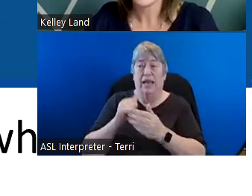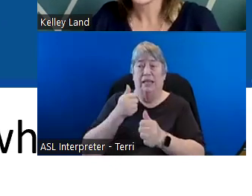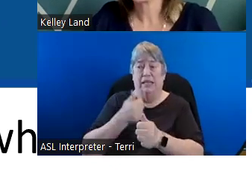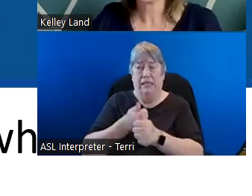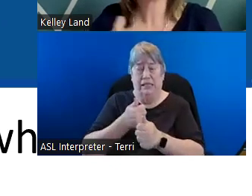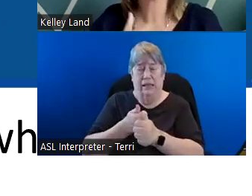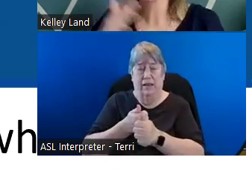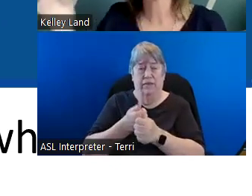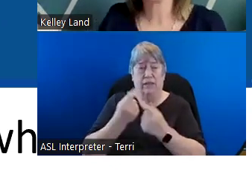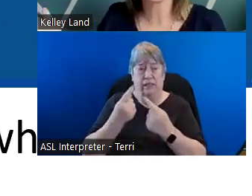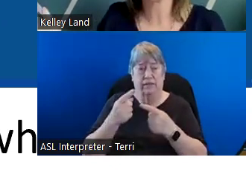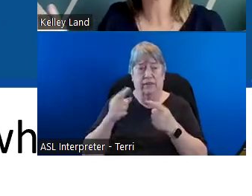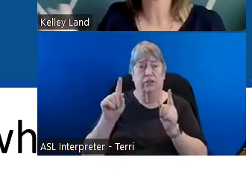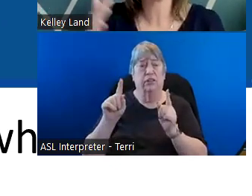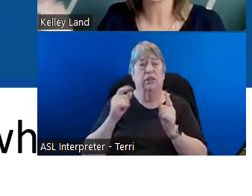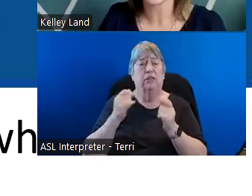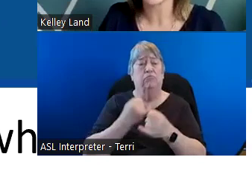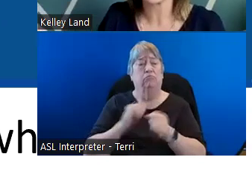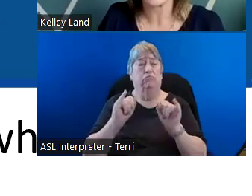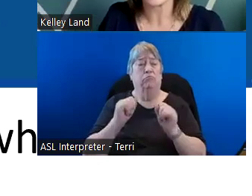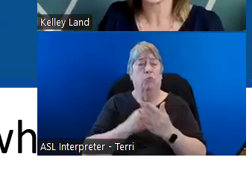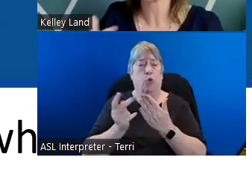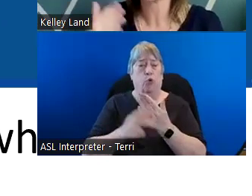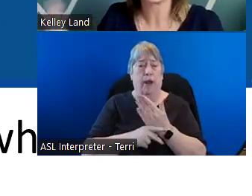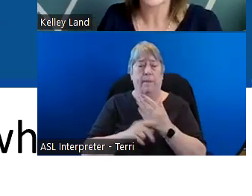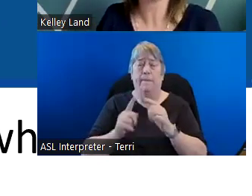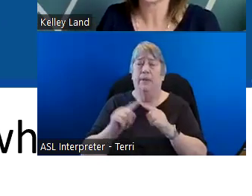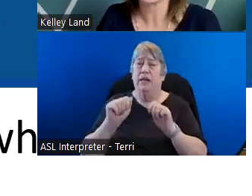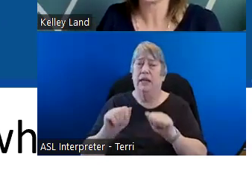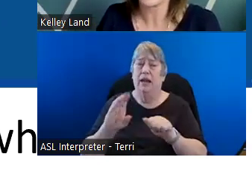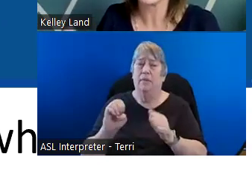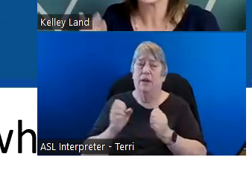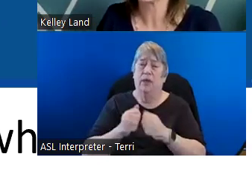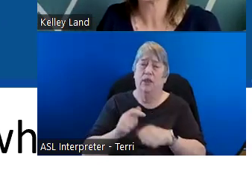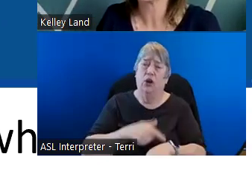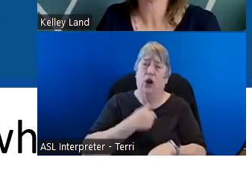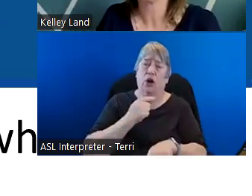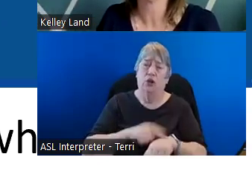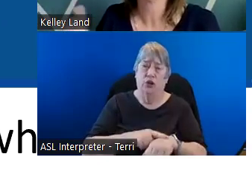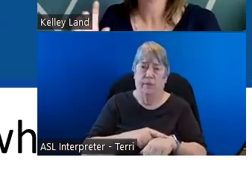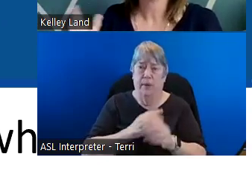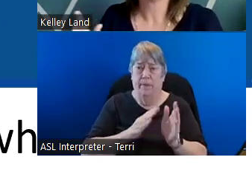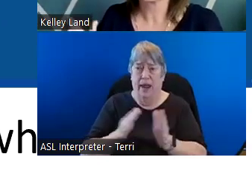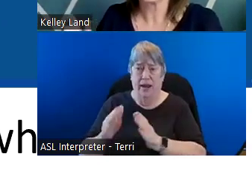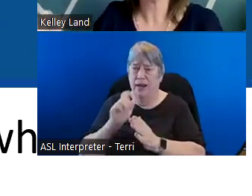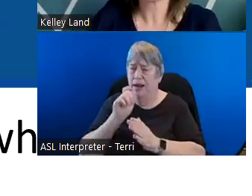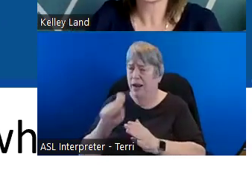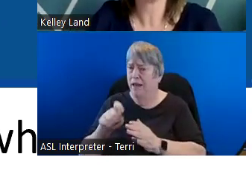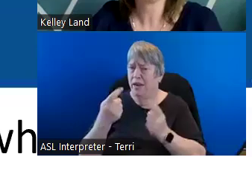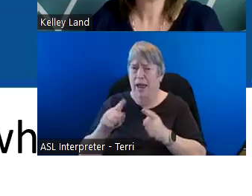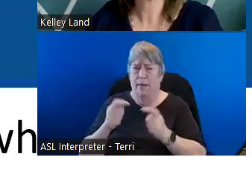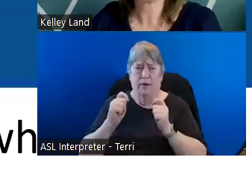program. However, that can be done over a long-term plan. It doesn't need to happen right away. And I think a lot of times people